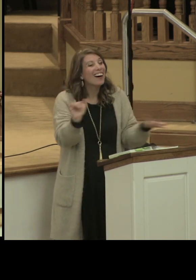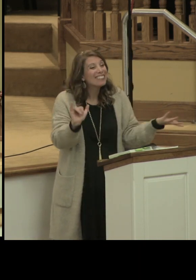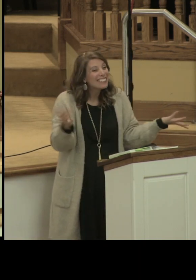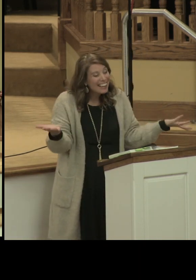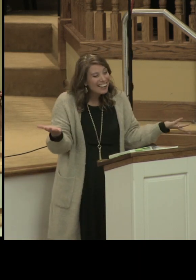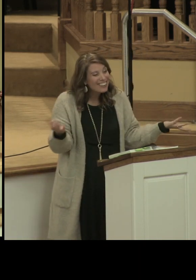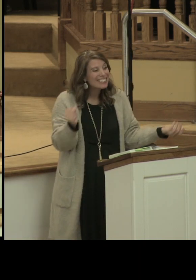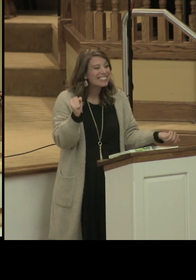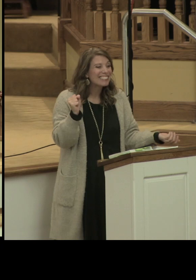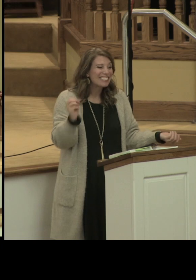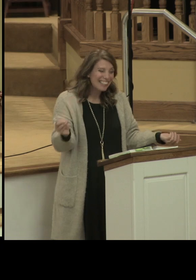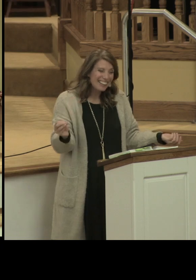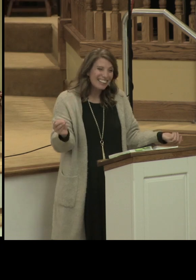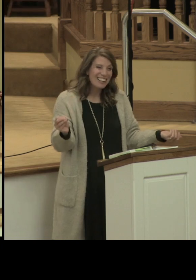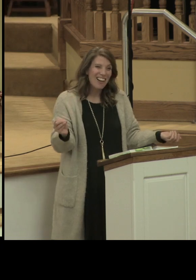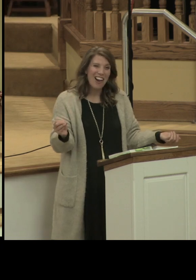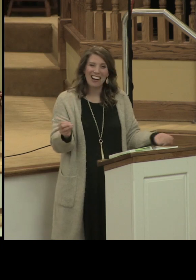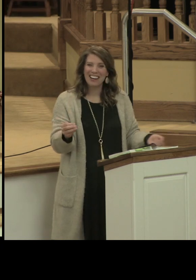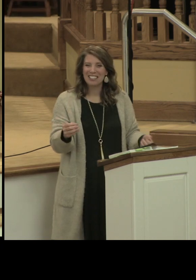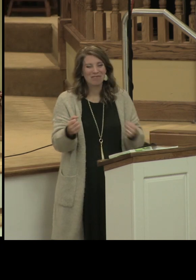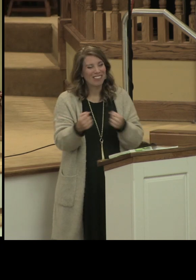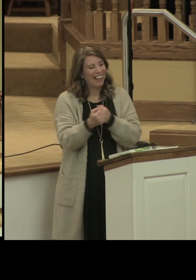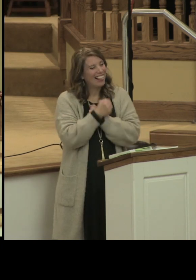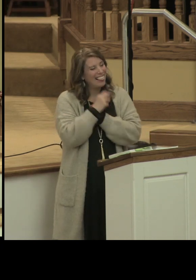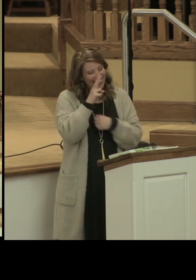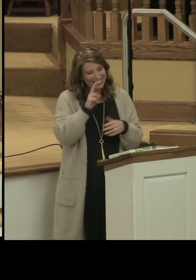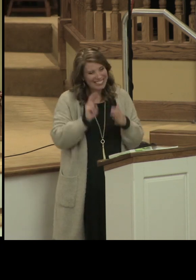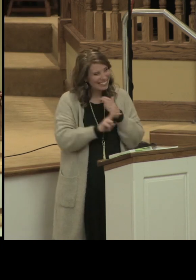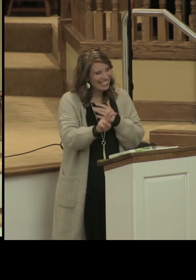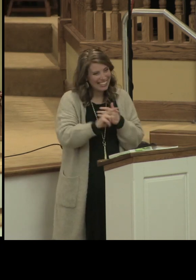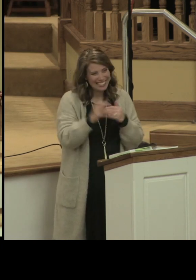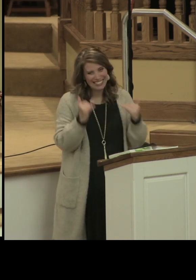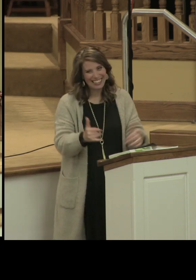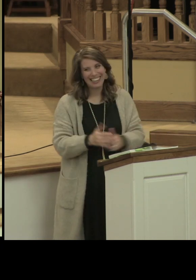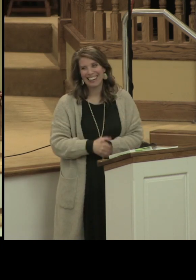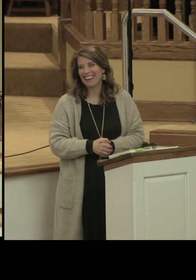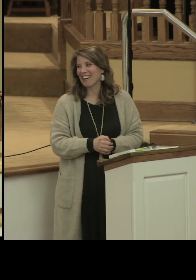So I'm all about the snakes now, amen.